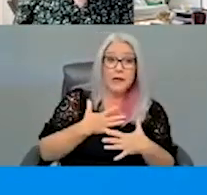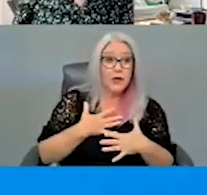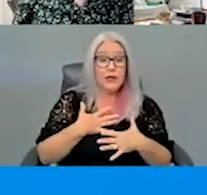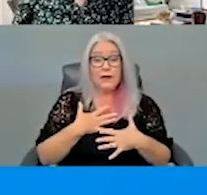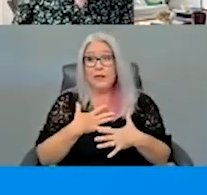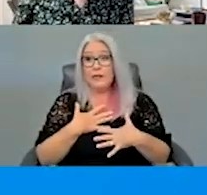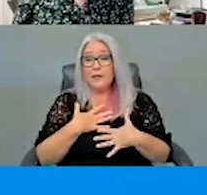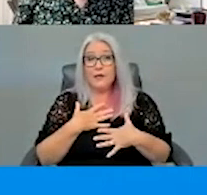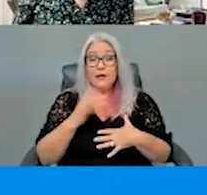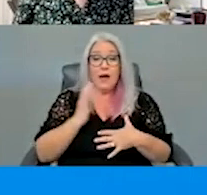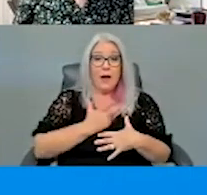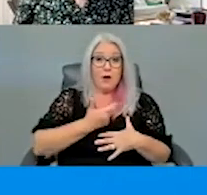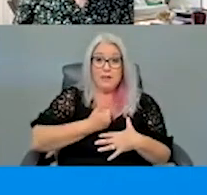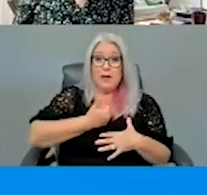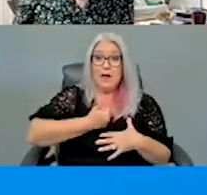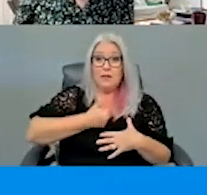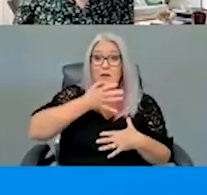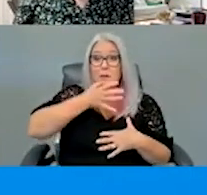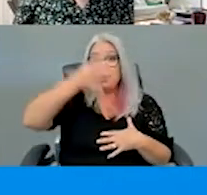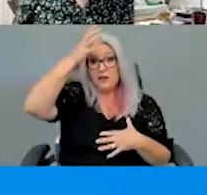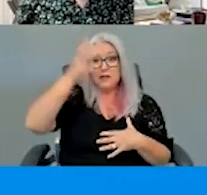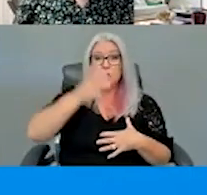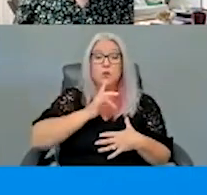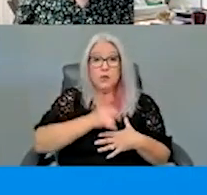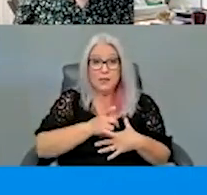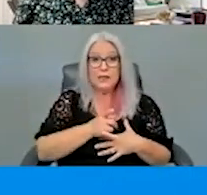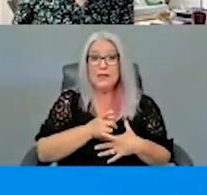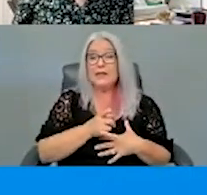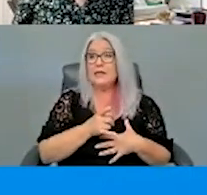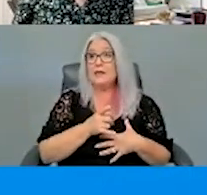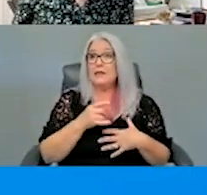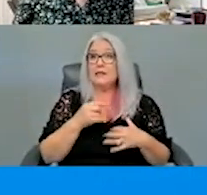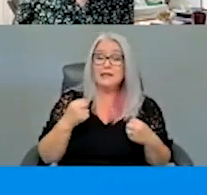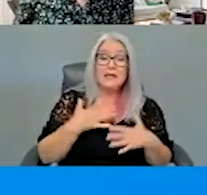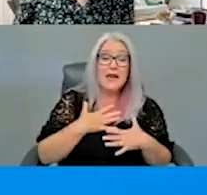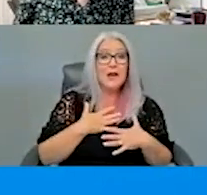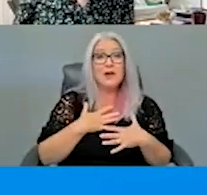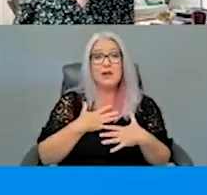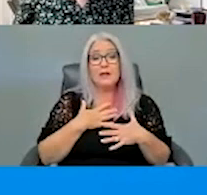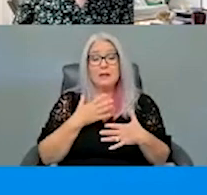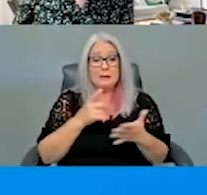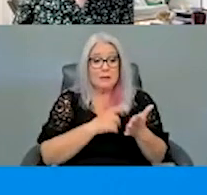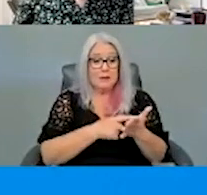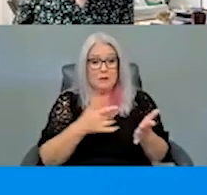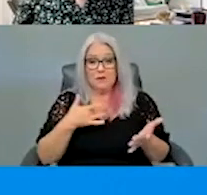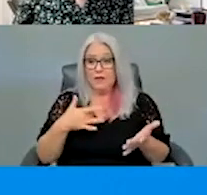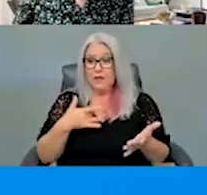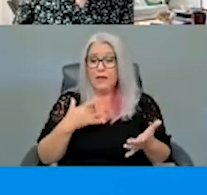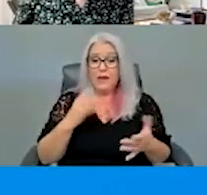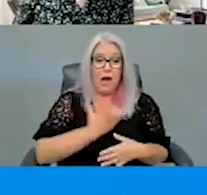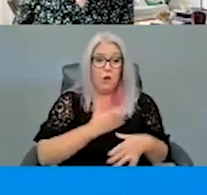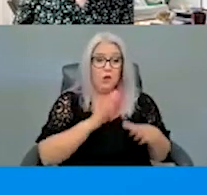the very real potential of our children being removed from our care. Many of us who are parents with